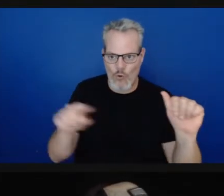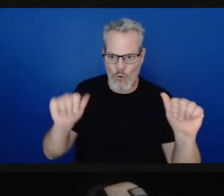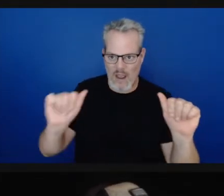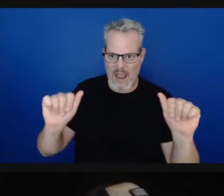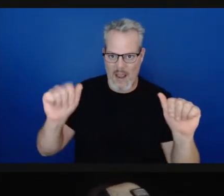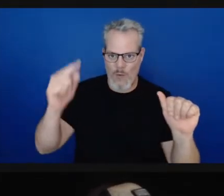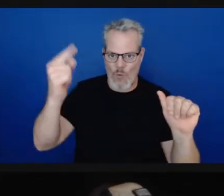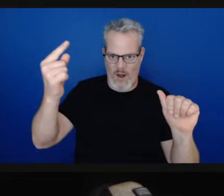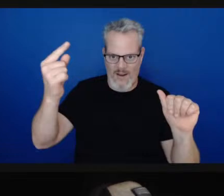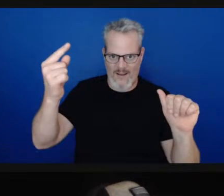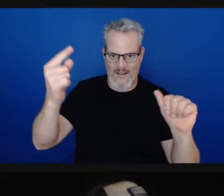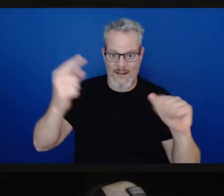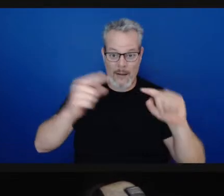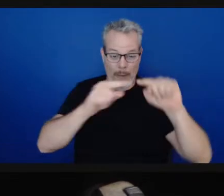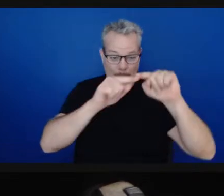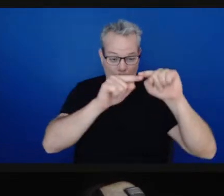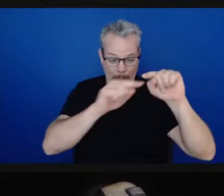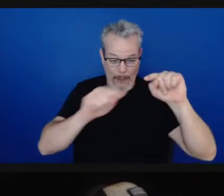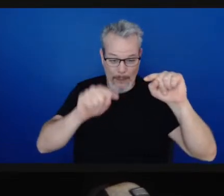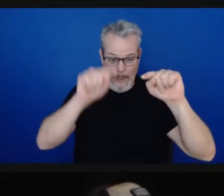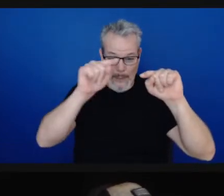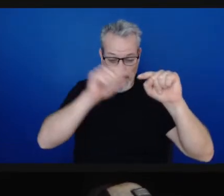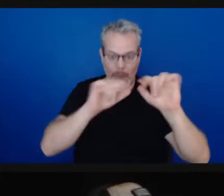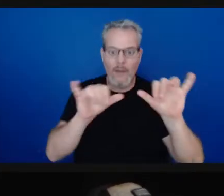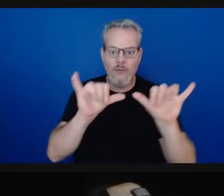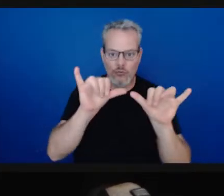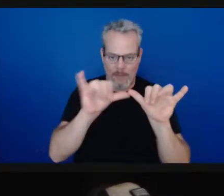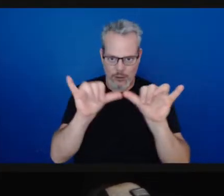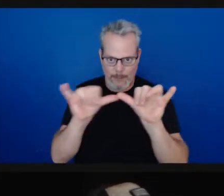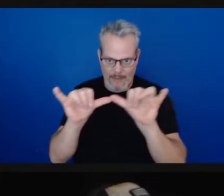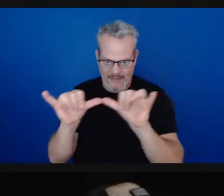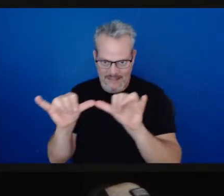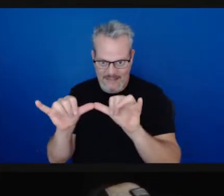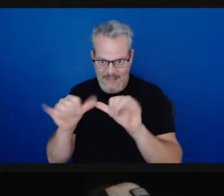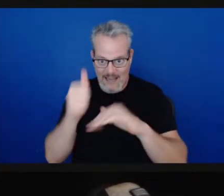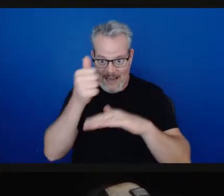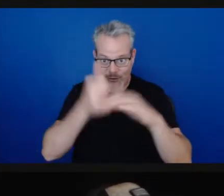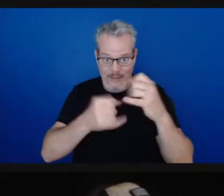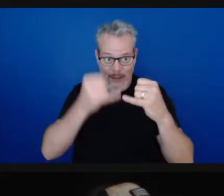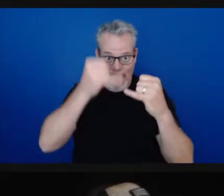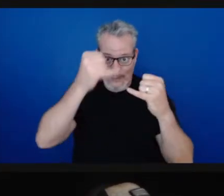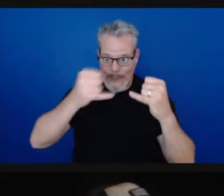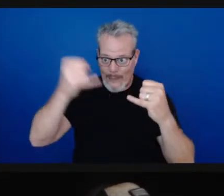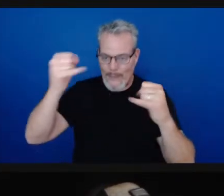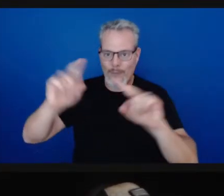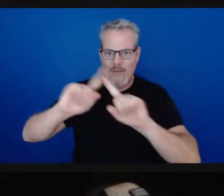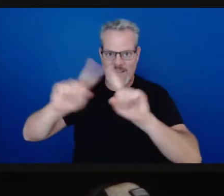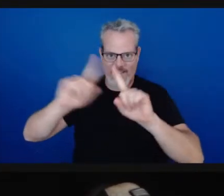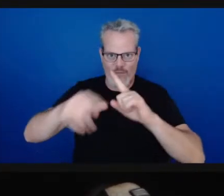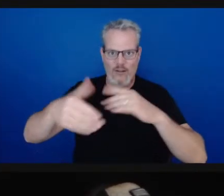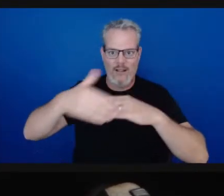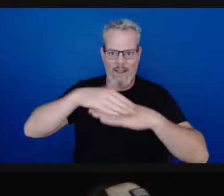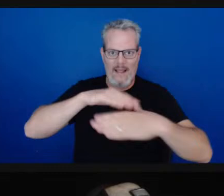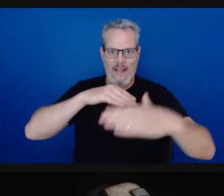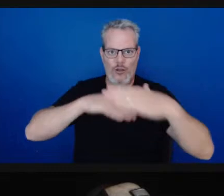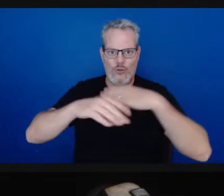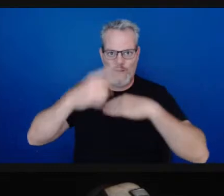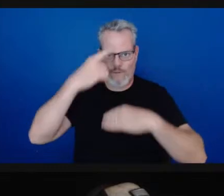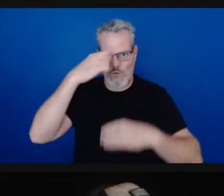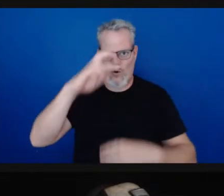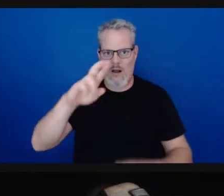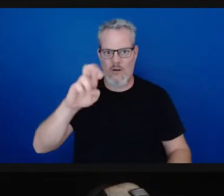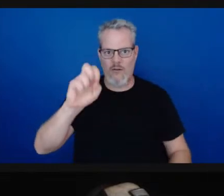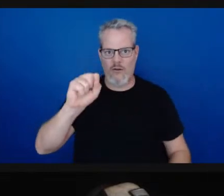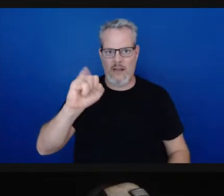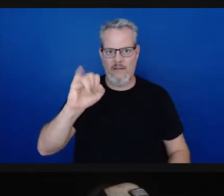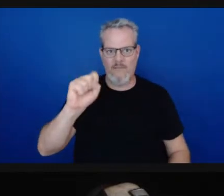The triangles are where they were taking measurements. And below there is their inferred different layers of resistivity. So